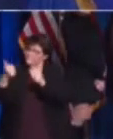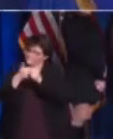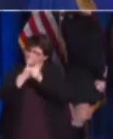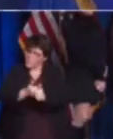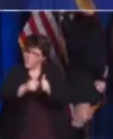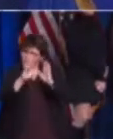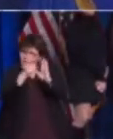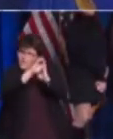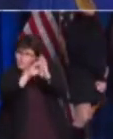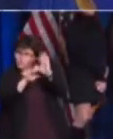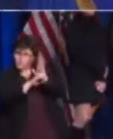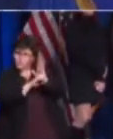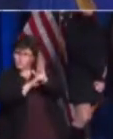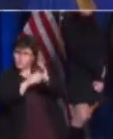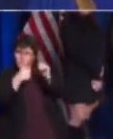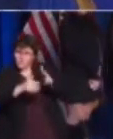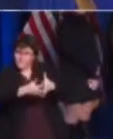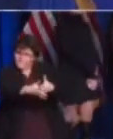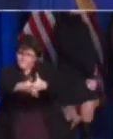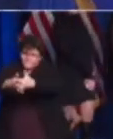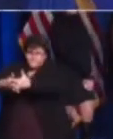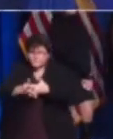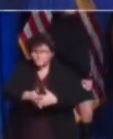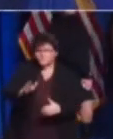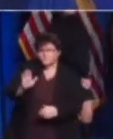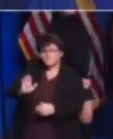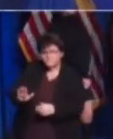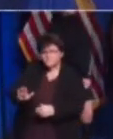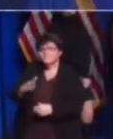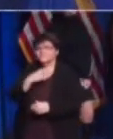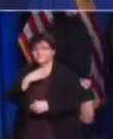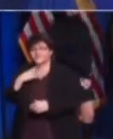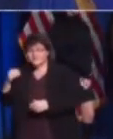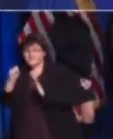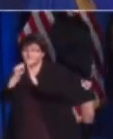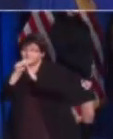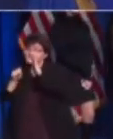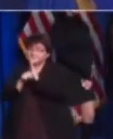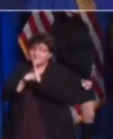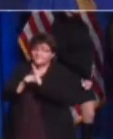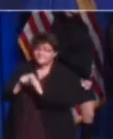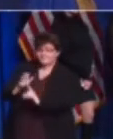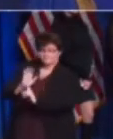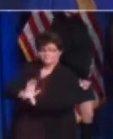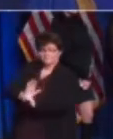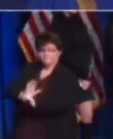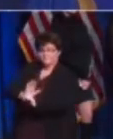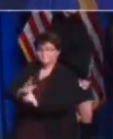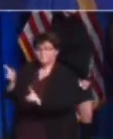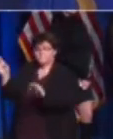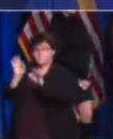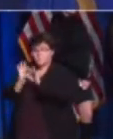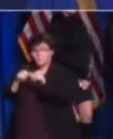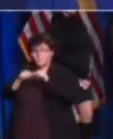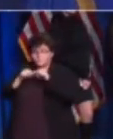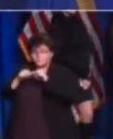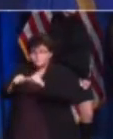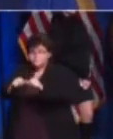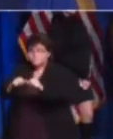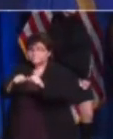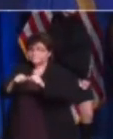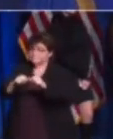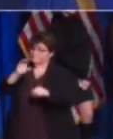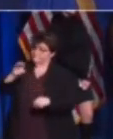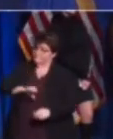States and the Constitution of the State of Connecticut, so long as you continue to be a citizen thereof, and that